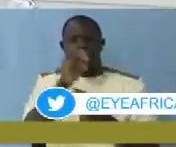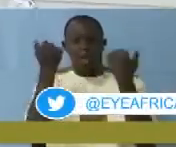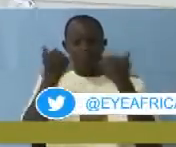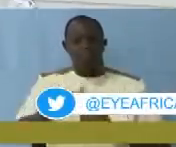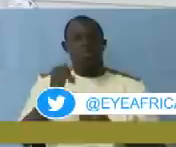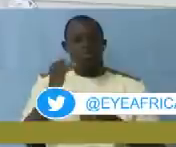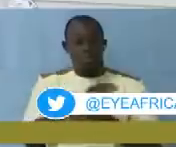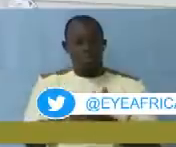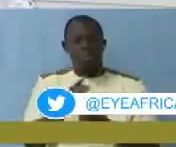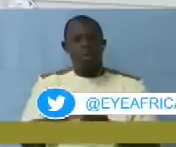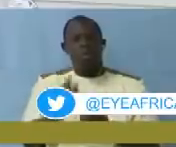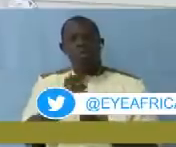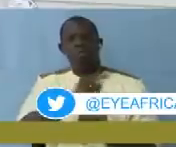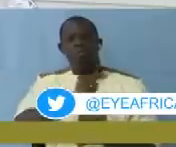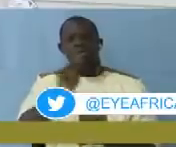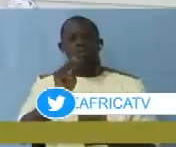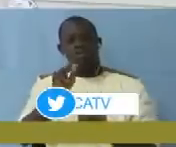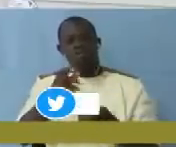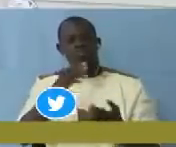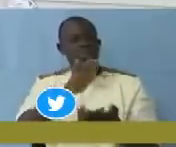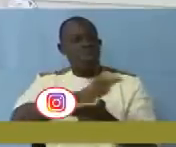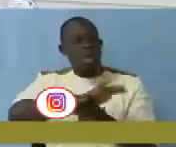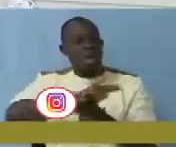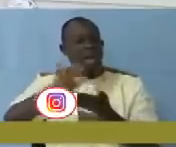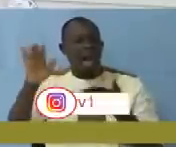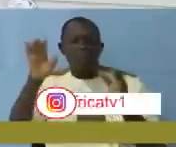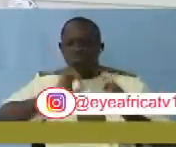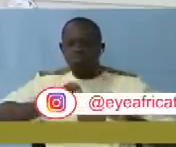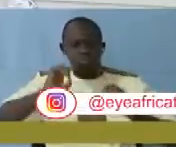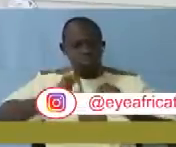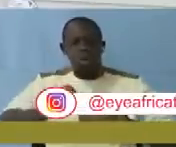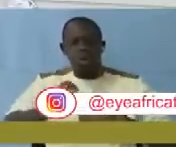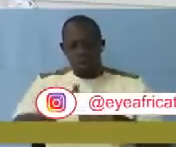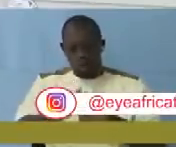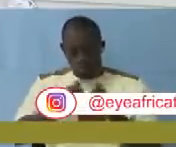that aren't too clear.